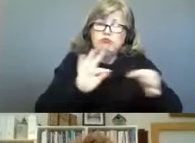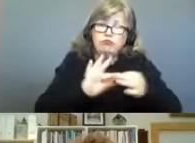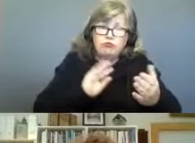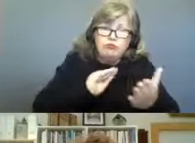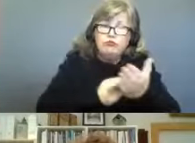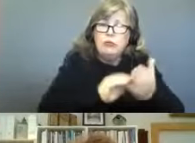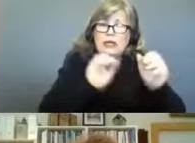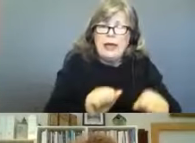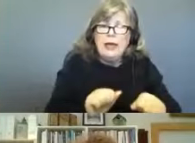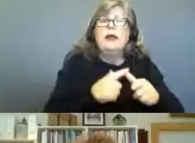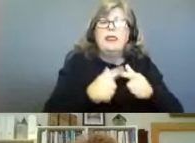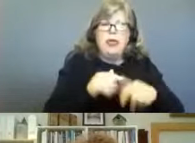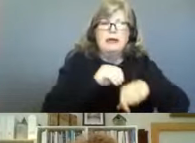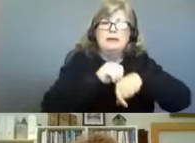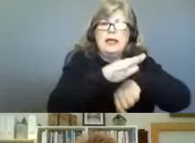out to